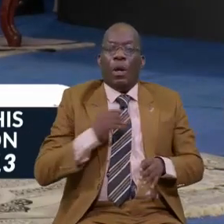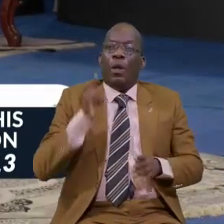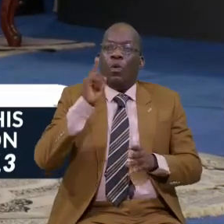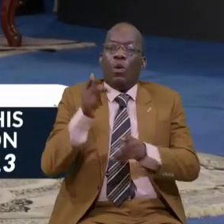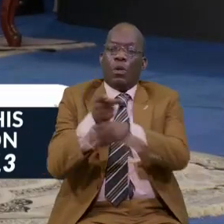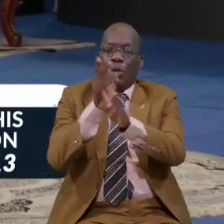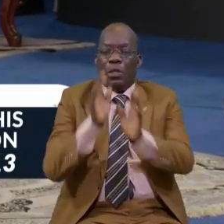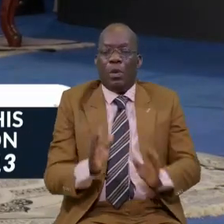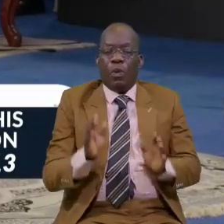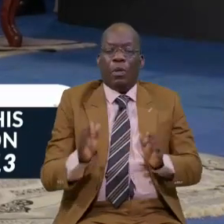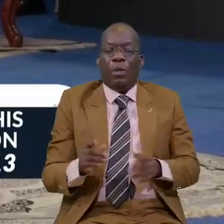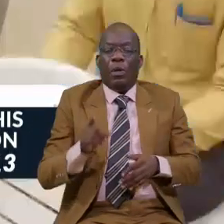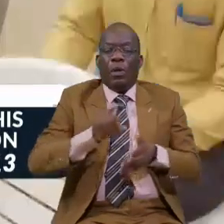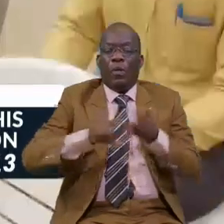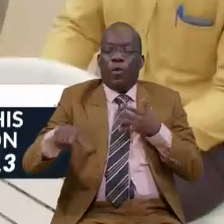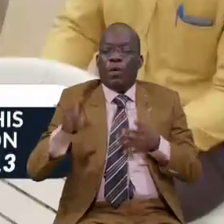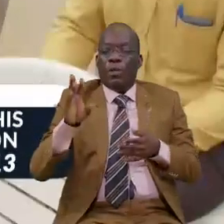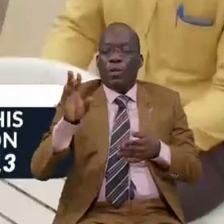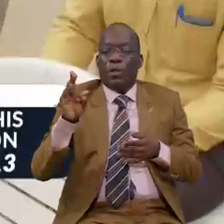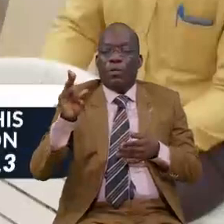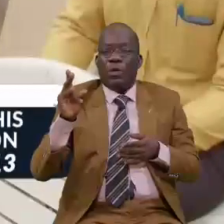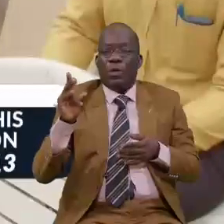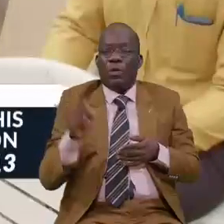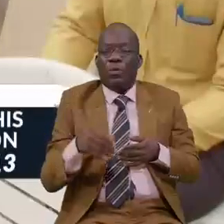verse 17 there.